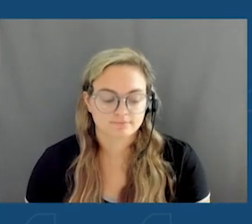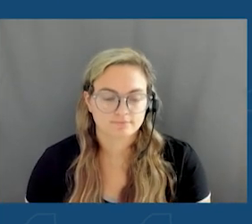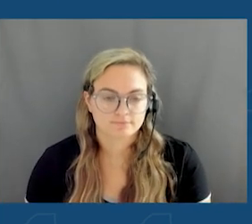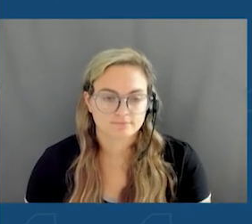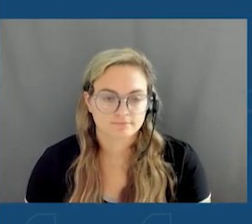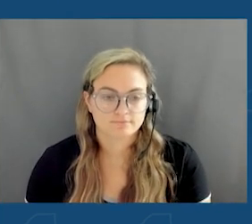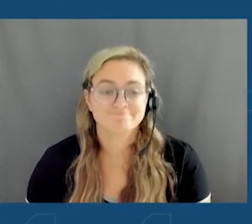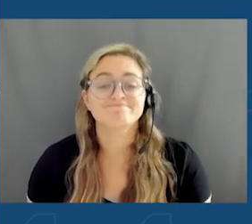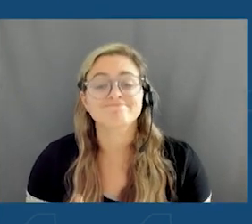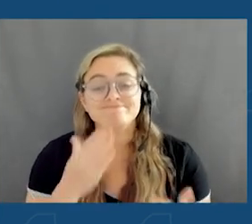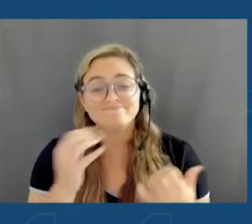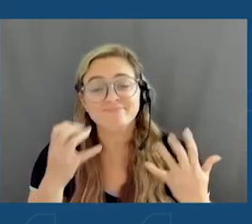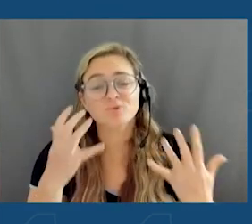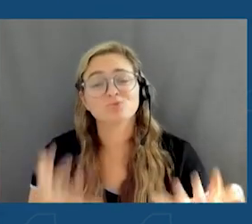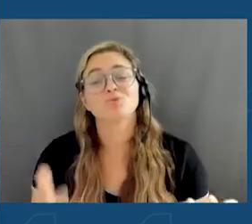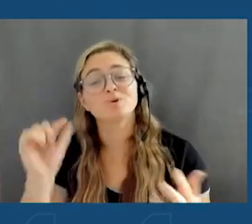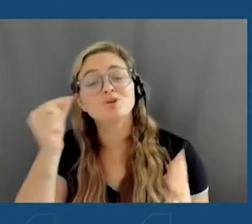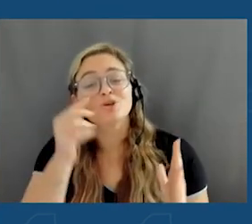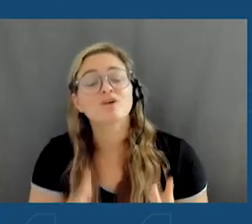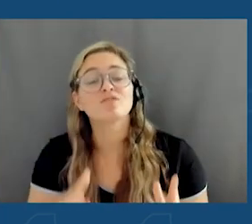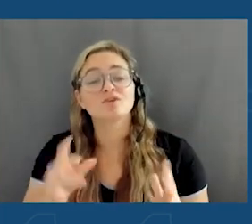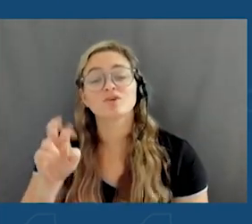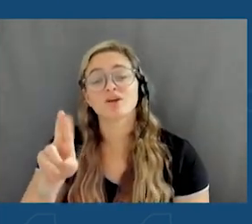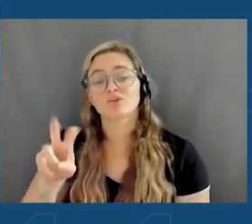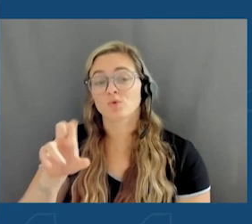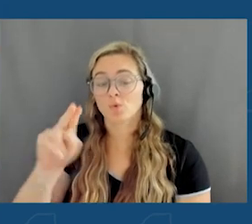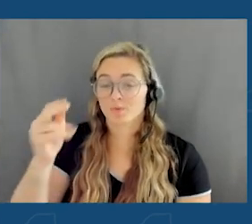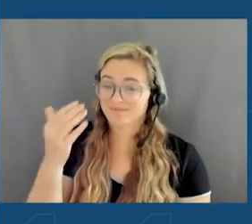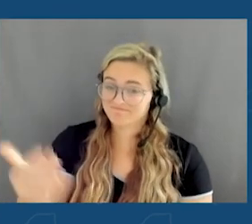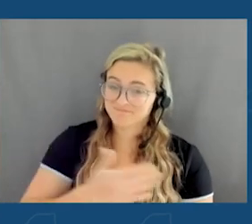Thank you so much, Governor. And Dr. Corwin, please.